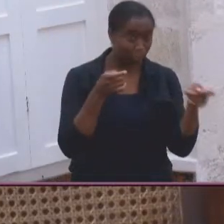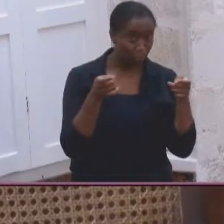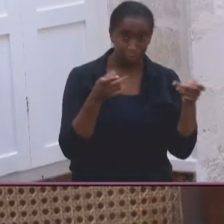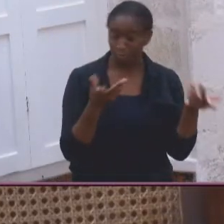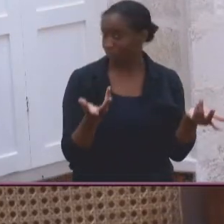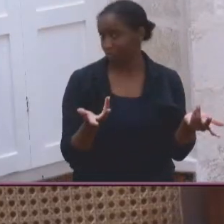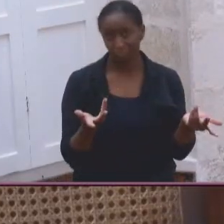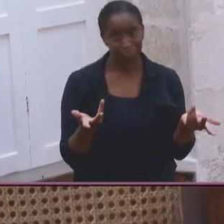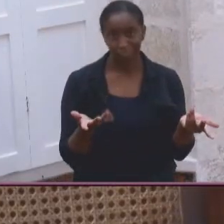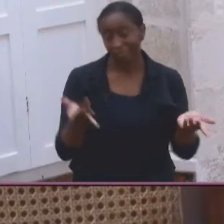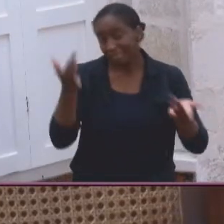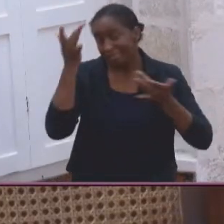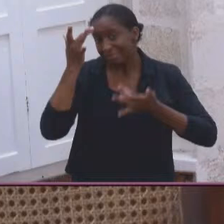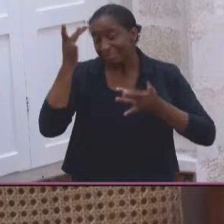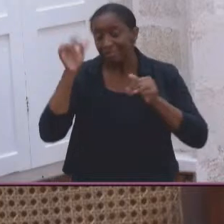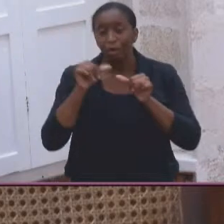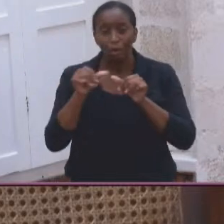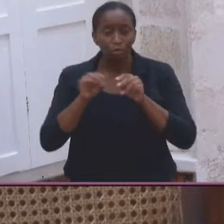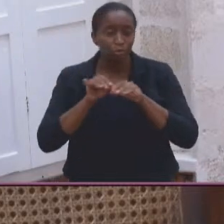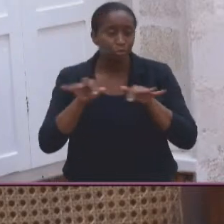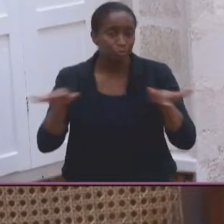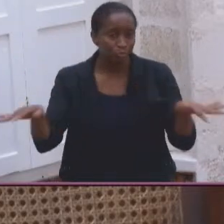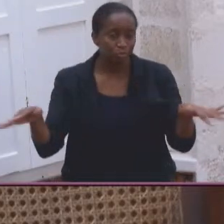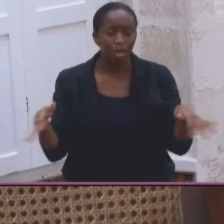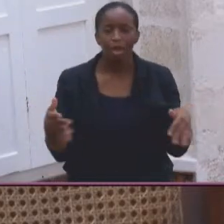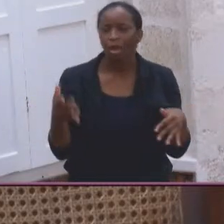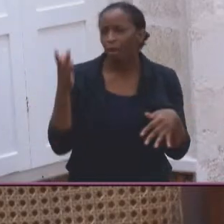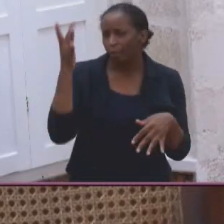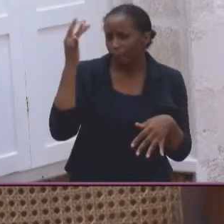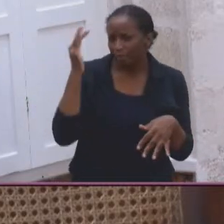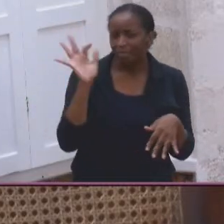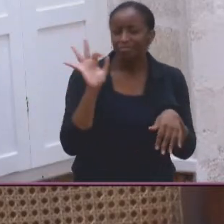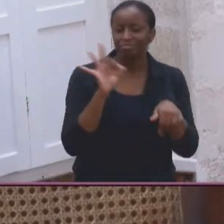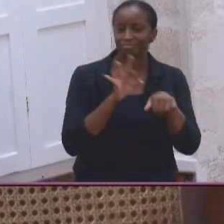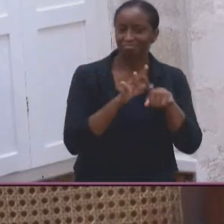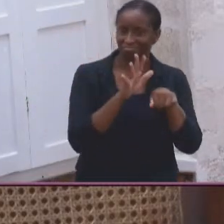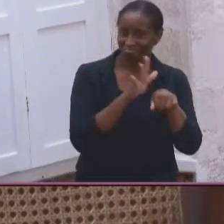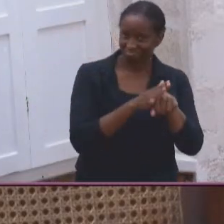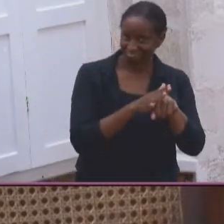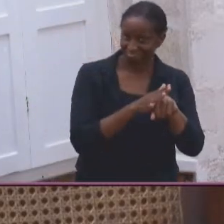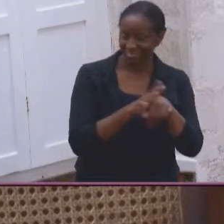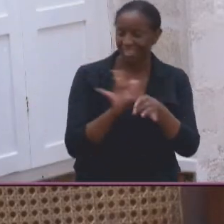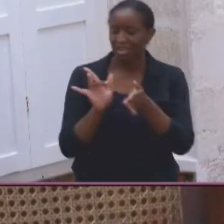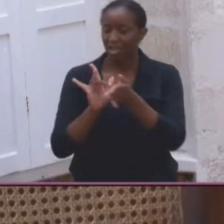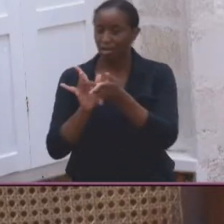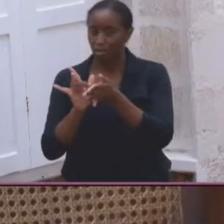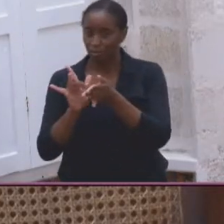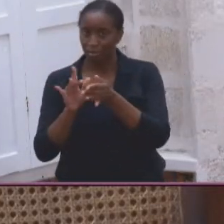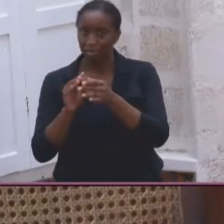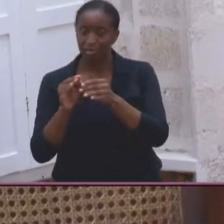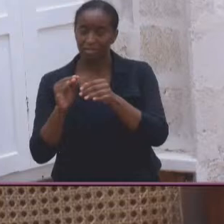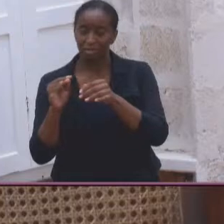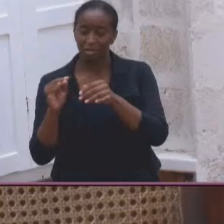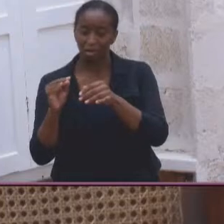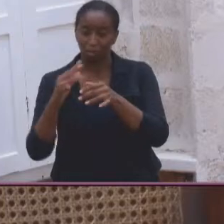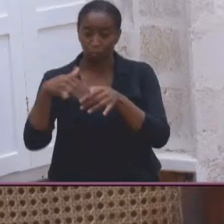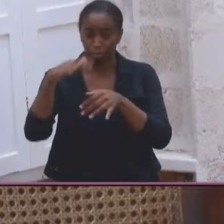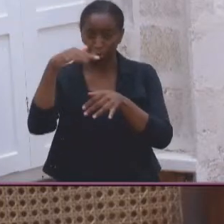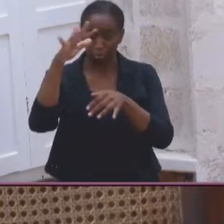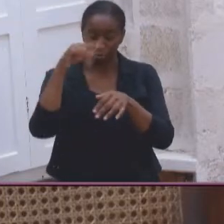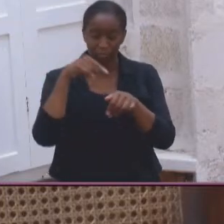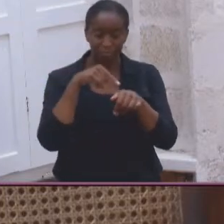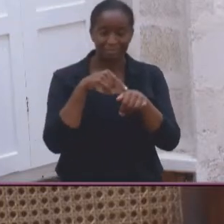because Aedes aegypti has developed resistance to insecticides, rendering many common chemicals less effective in